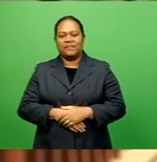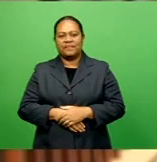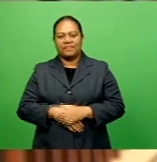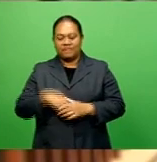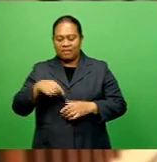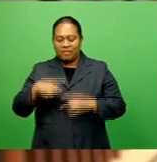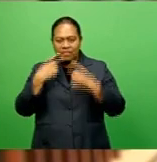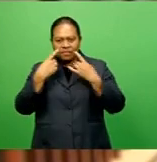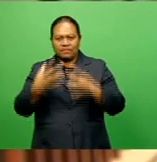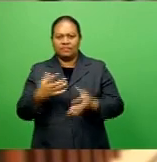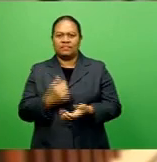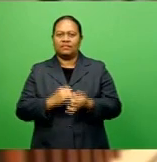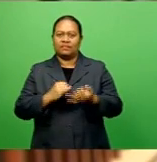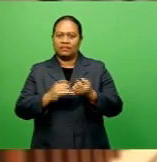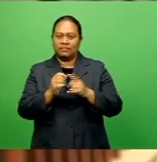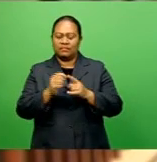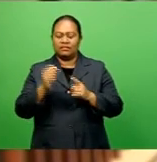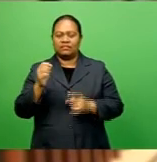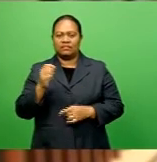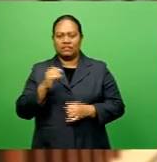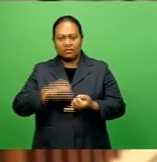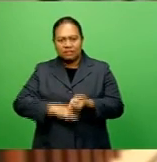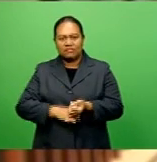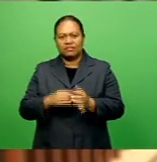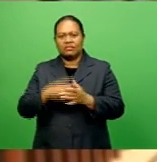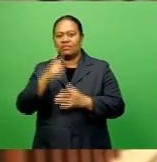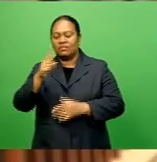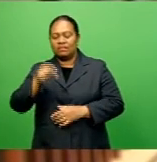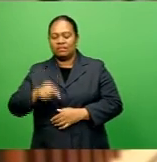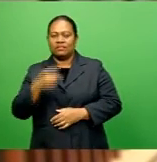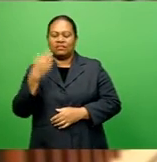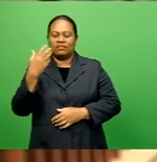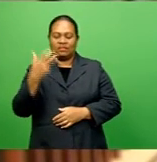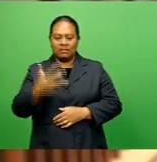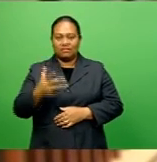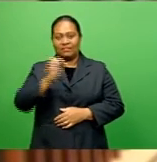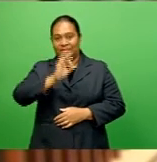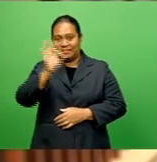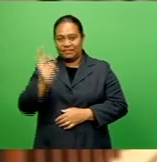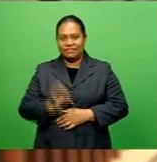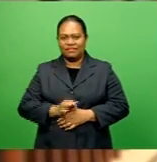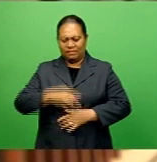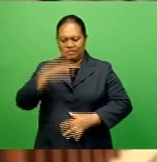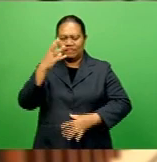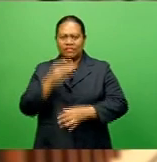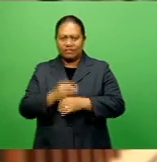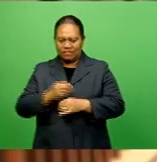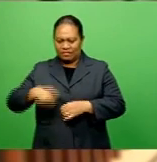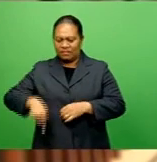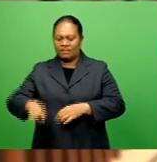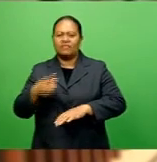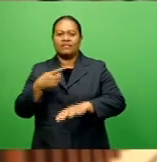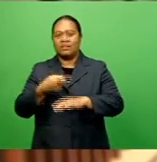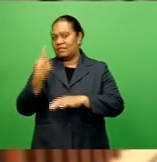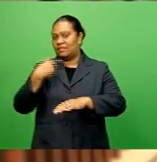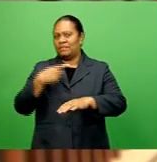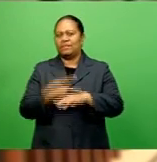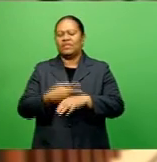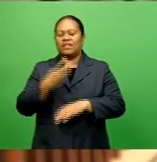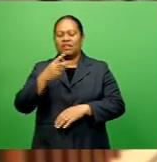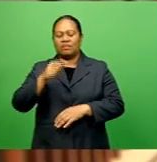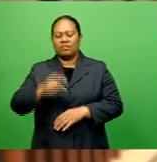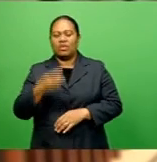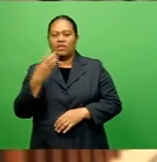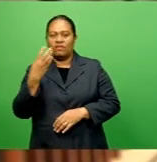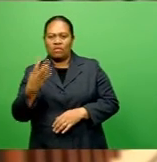the SPX record a notable decrease of 1.79% and concluded the week at a total value of